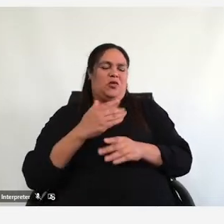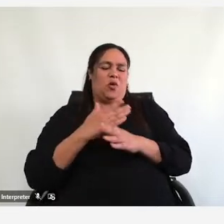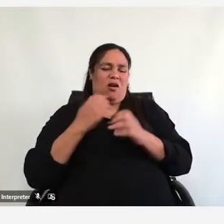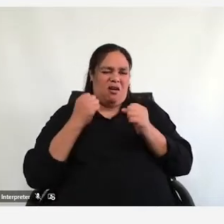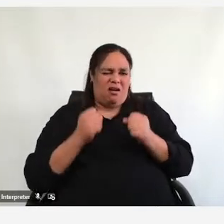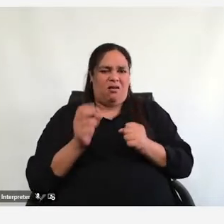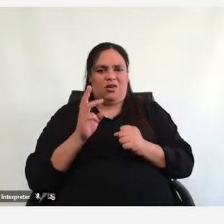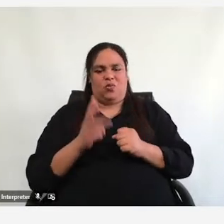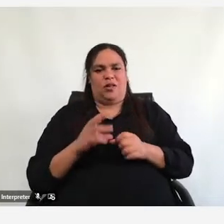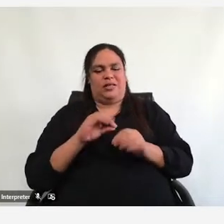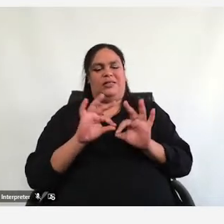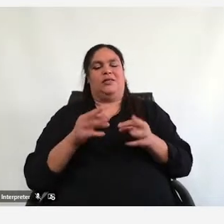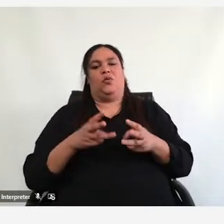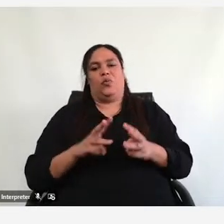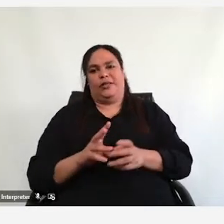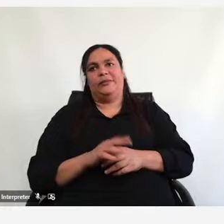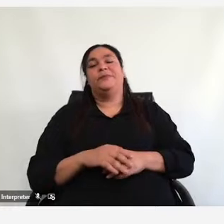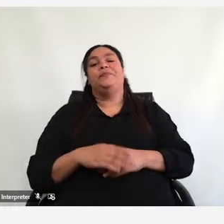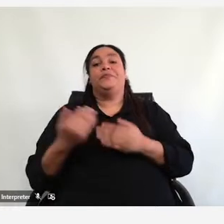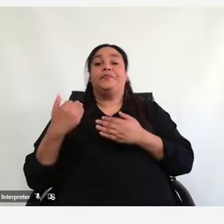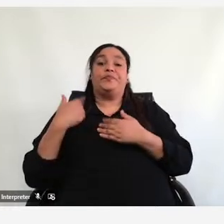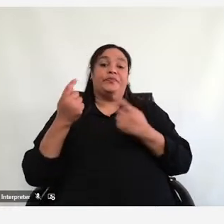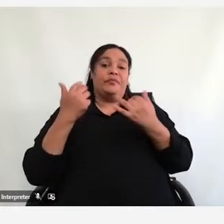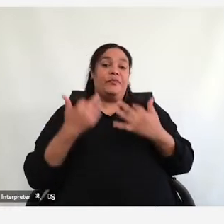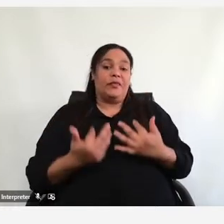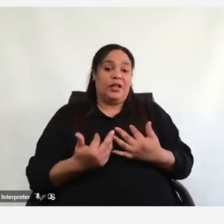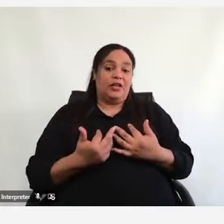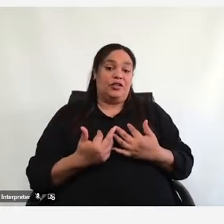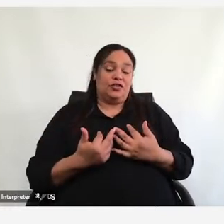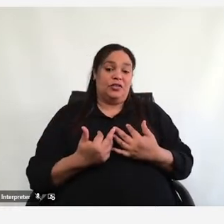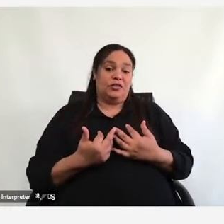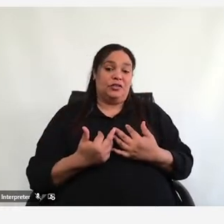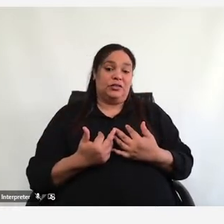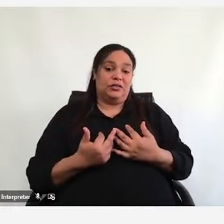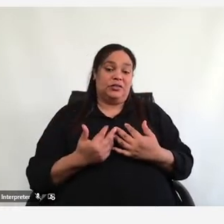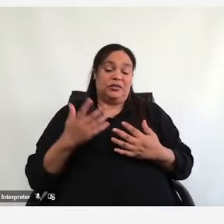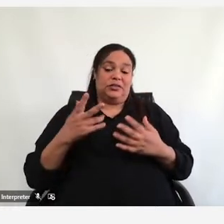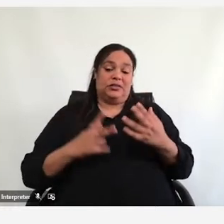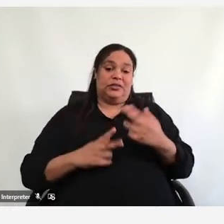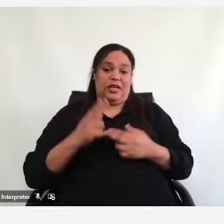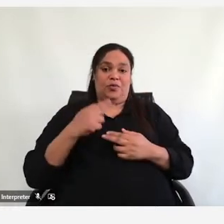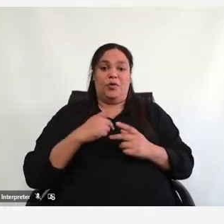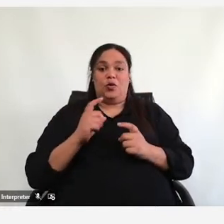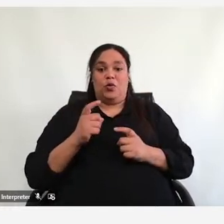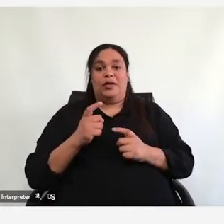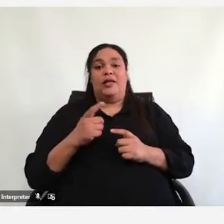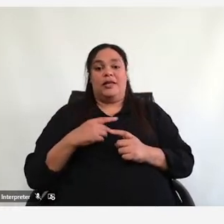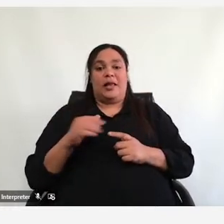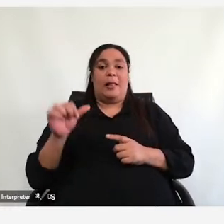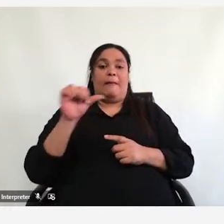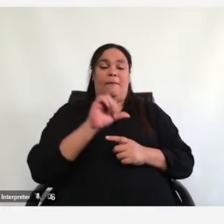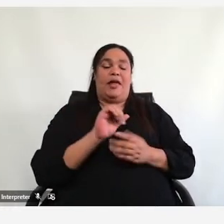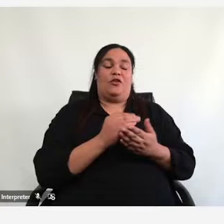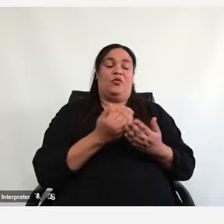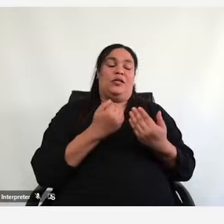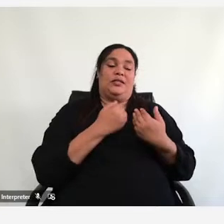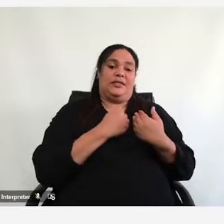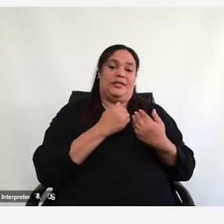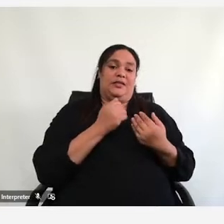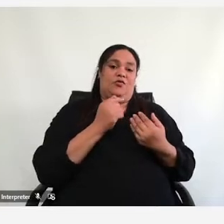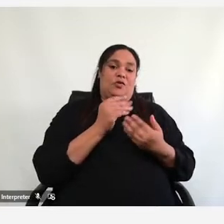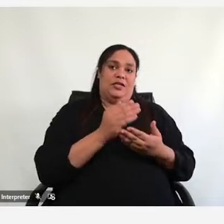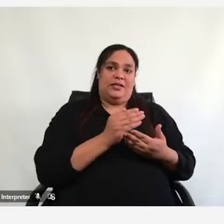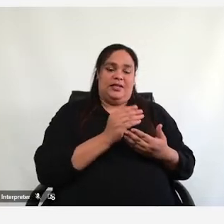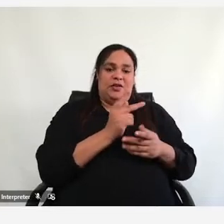hard in that regard. The safety budget being slashed. So I just quickly need to, now I'm going back to the reserves because this